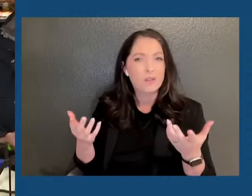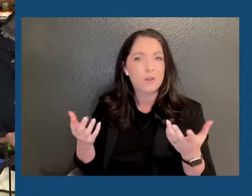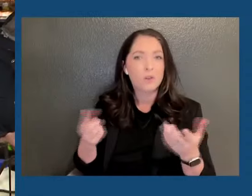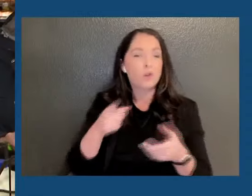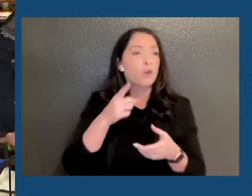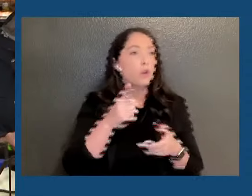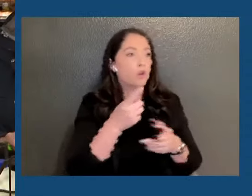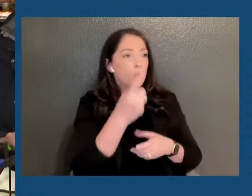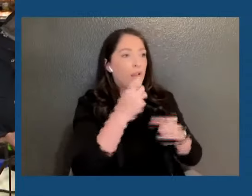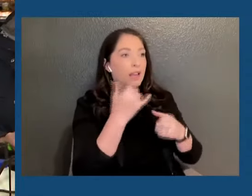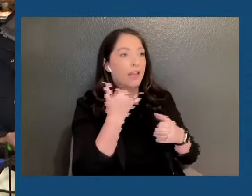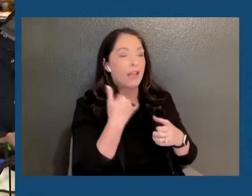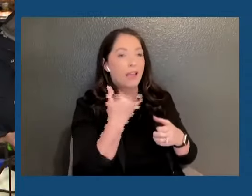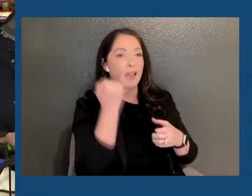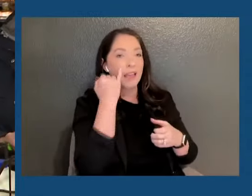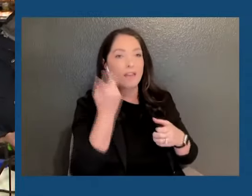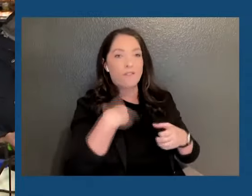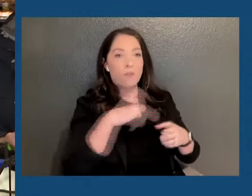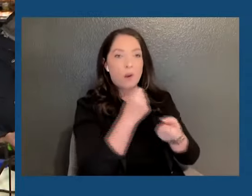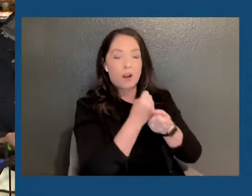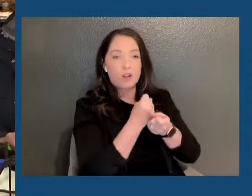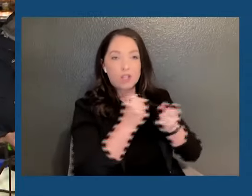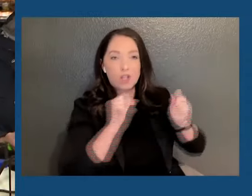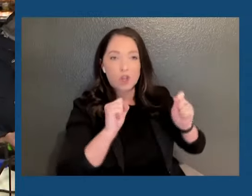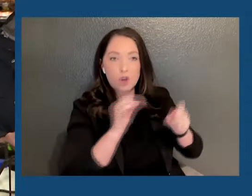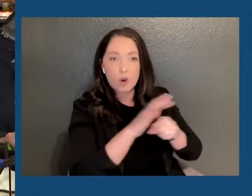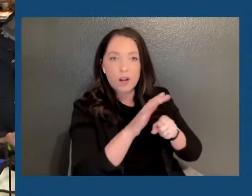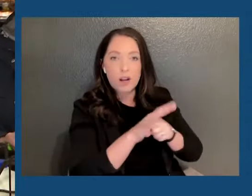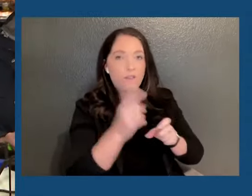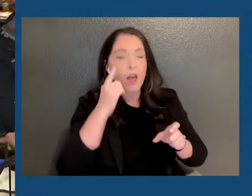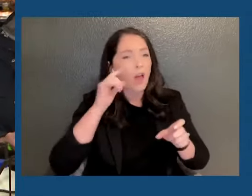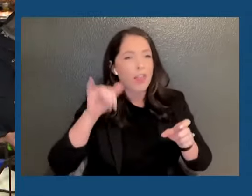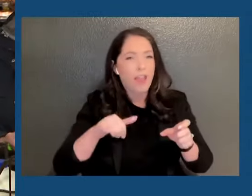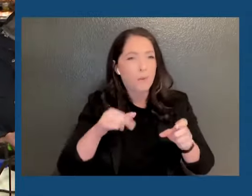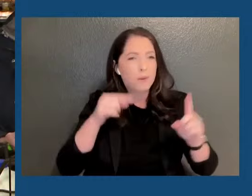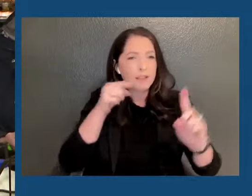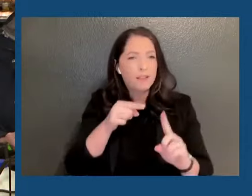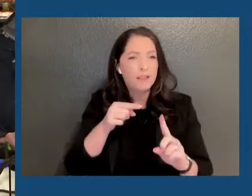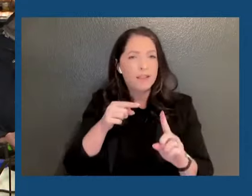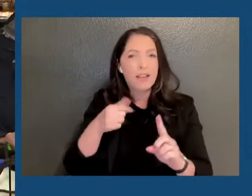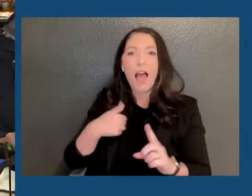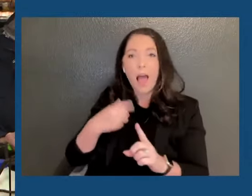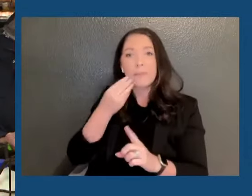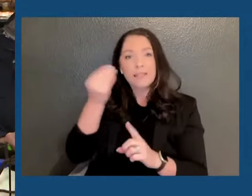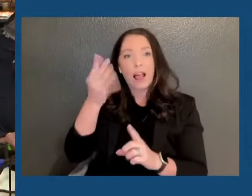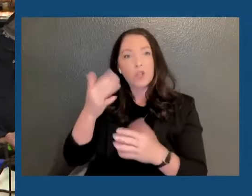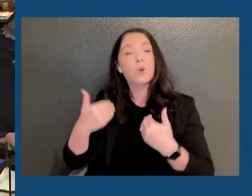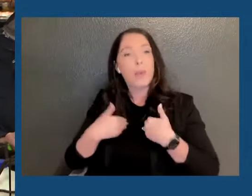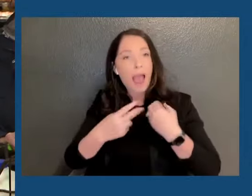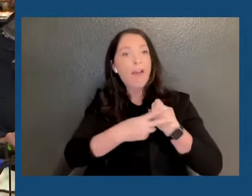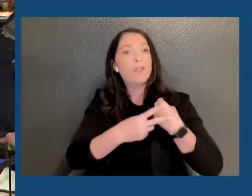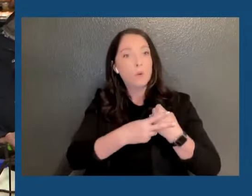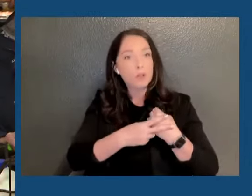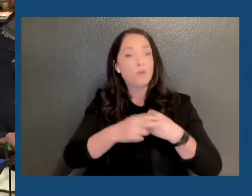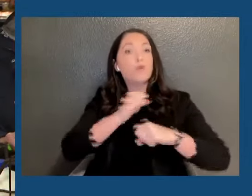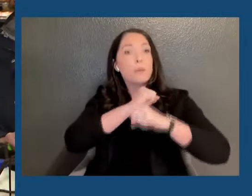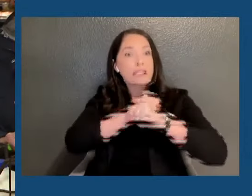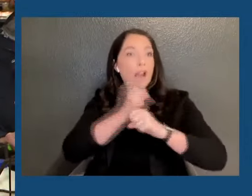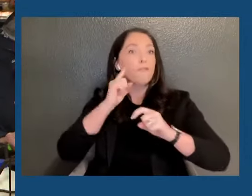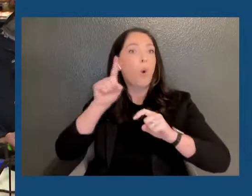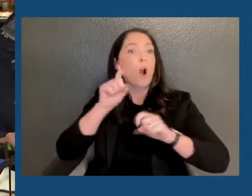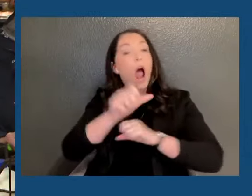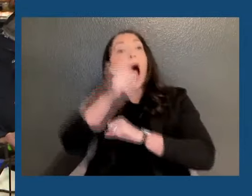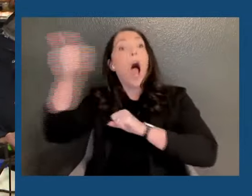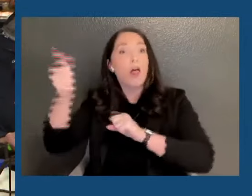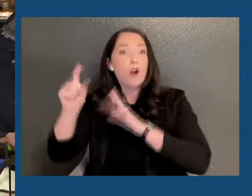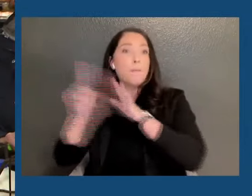if we're secure enough for me to be able to do this. I thought was the premise. Well, I'm asking. Because I'm saying we have the reserves to protect us for the unexpected.